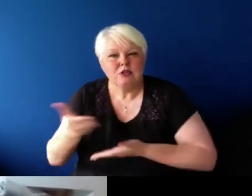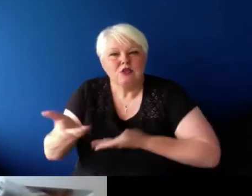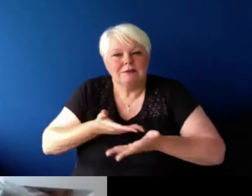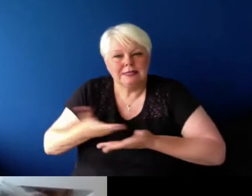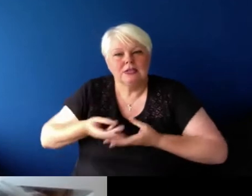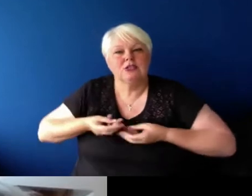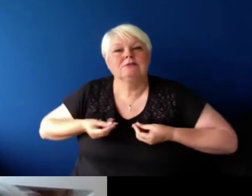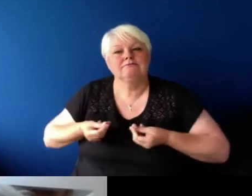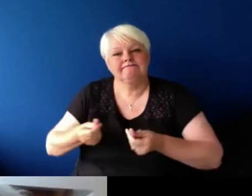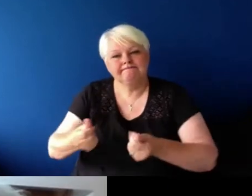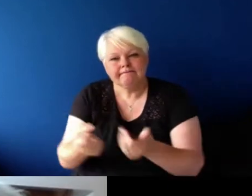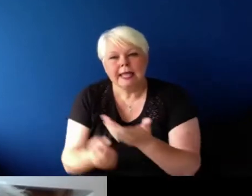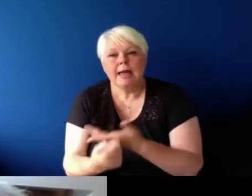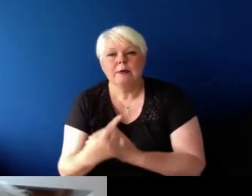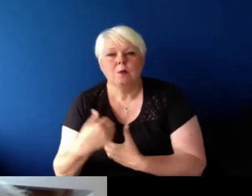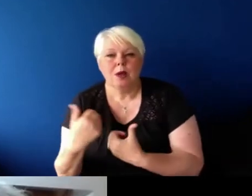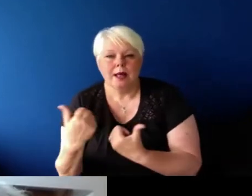well.